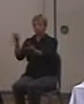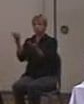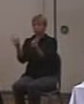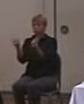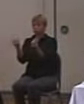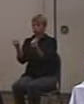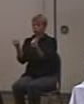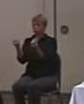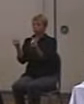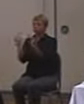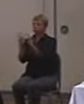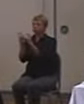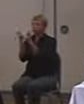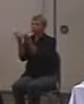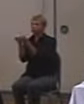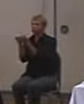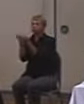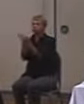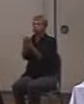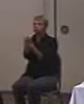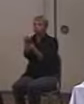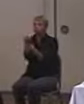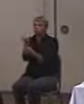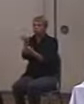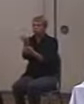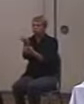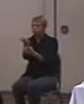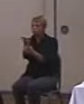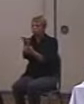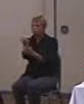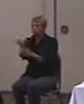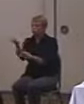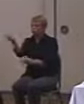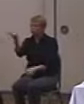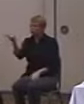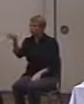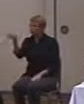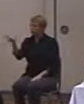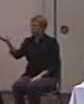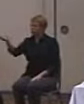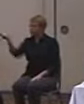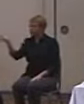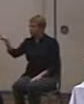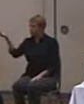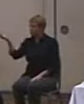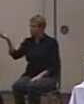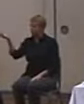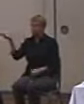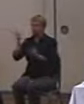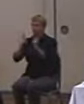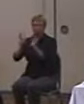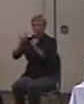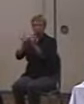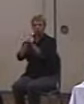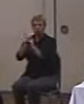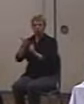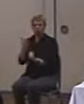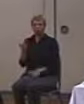get together. I don't care if you get together in 2s or 3s or 5s or whatever you want. I'd like you to just get together with people around you. I'd like you to